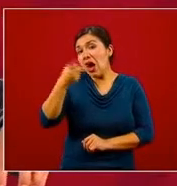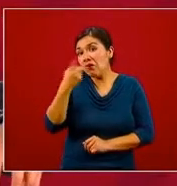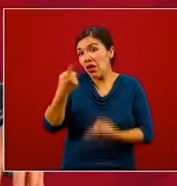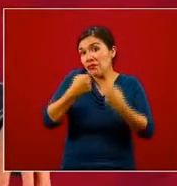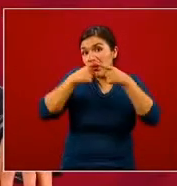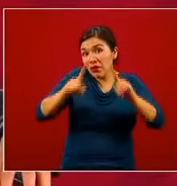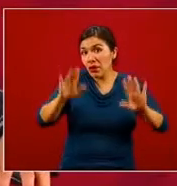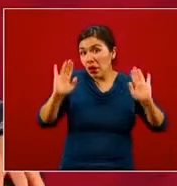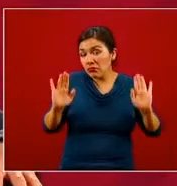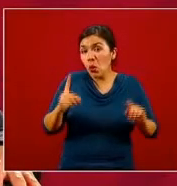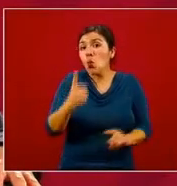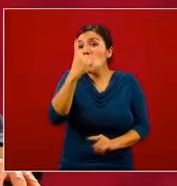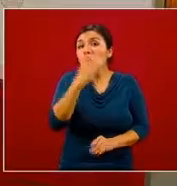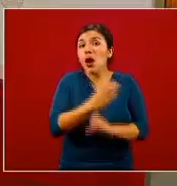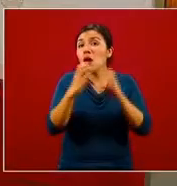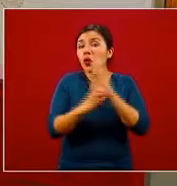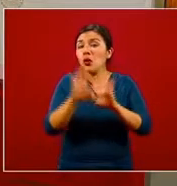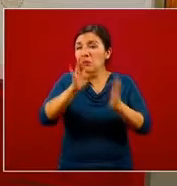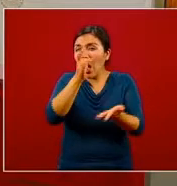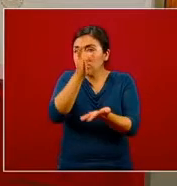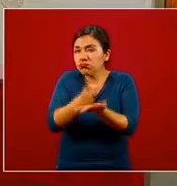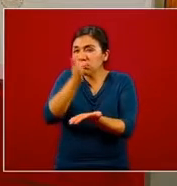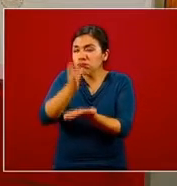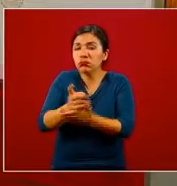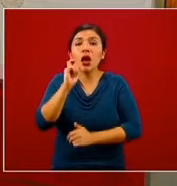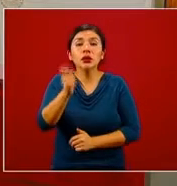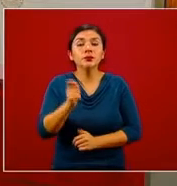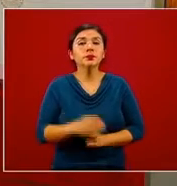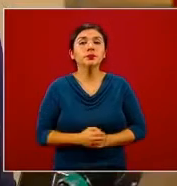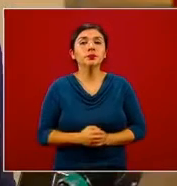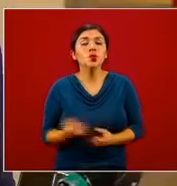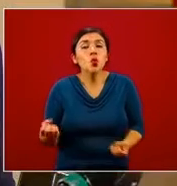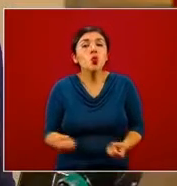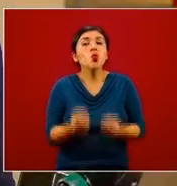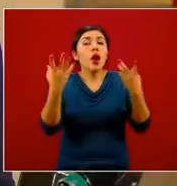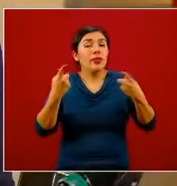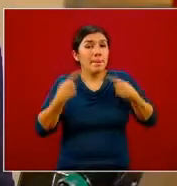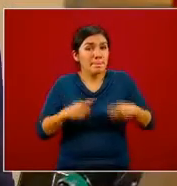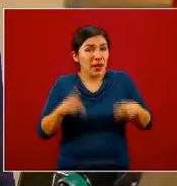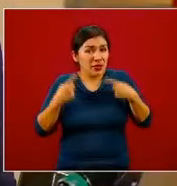so we need to keep restrictions on our mobility.